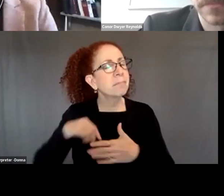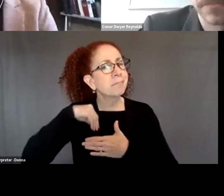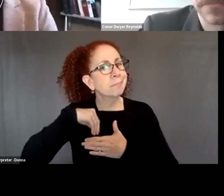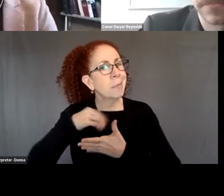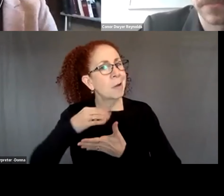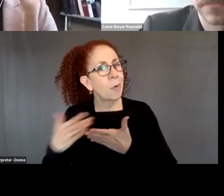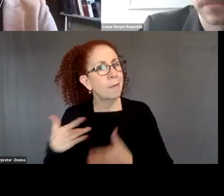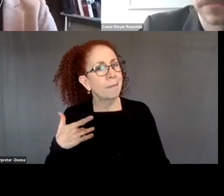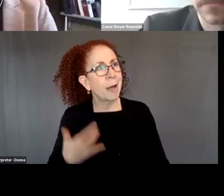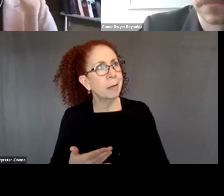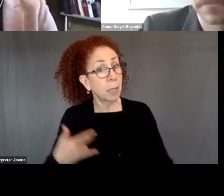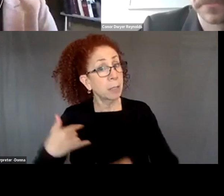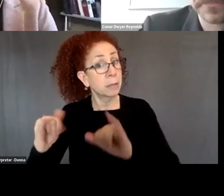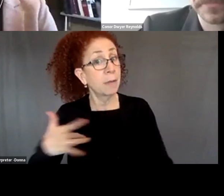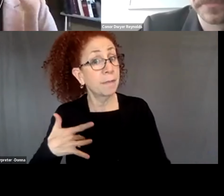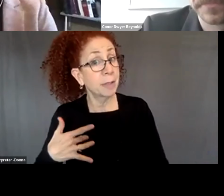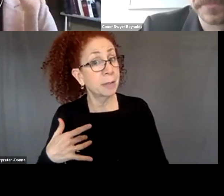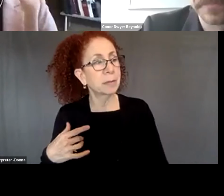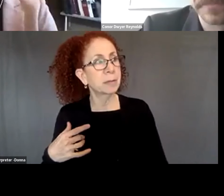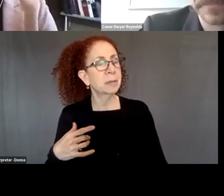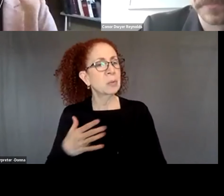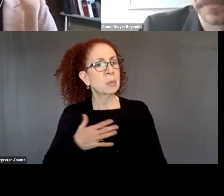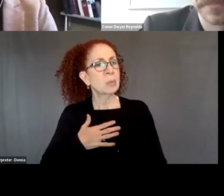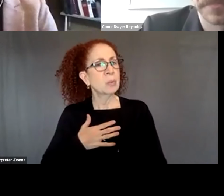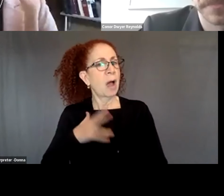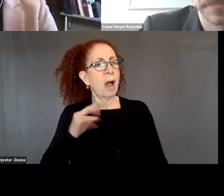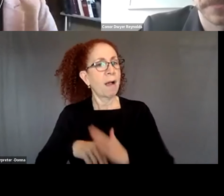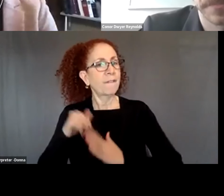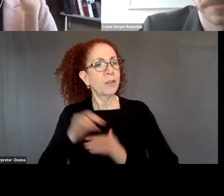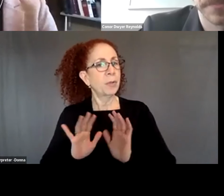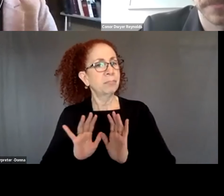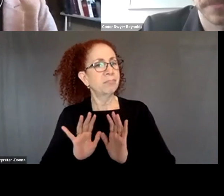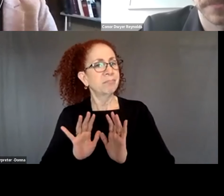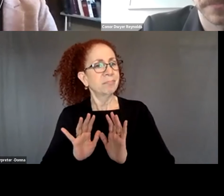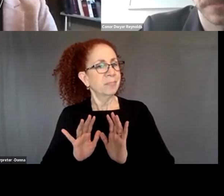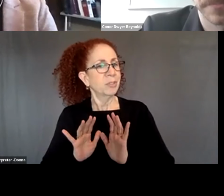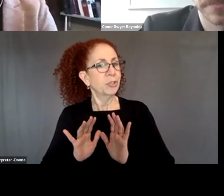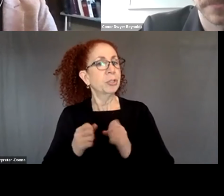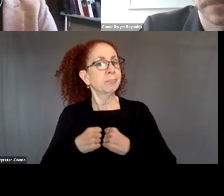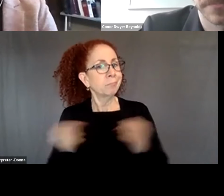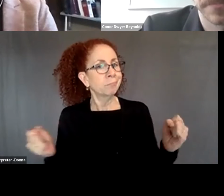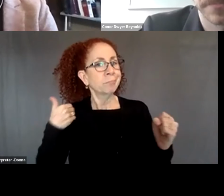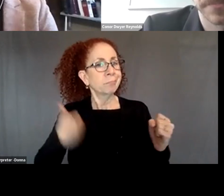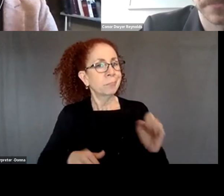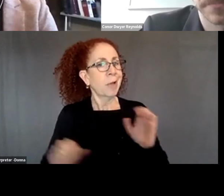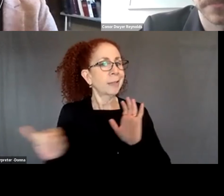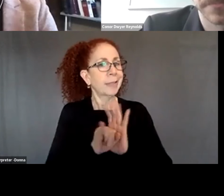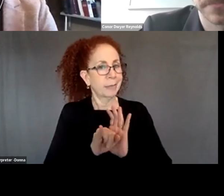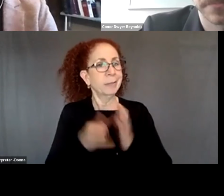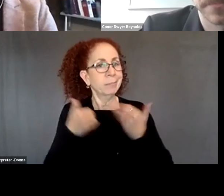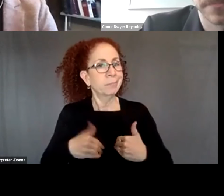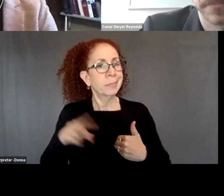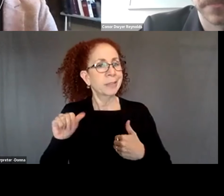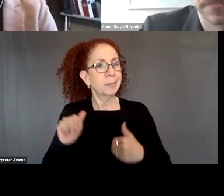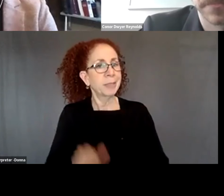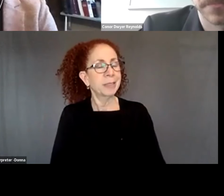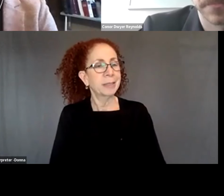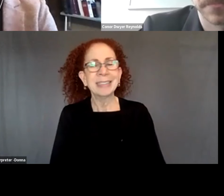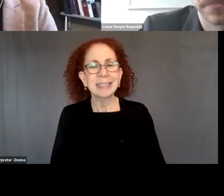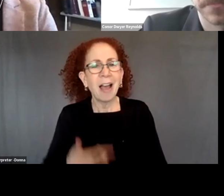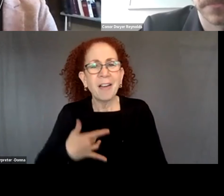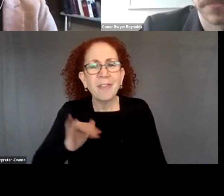some extent continues to feel, profoundly uncomfortable with the idea of claiming a disability identity. That felt like I